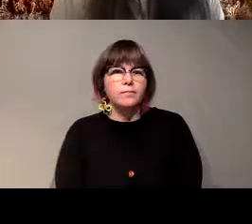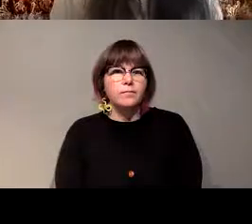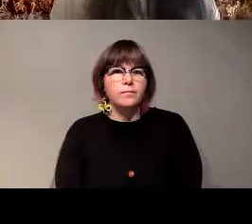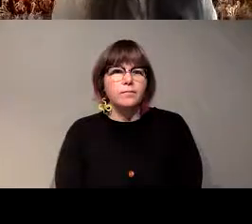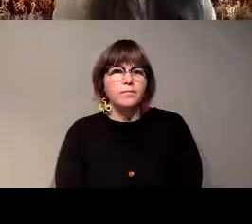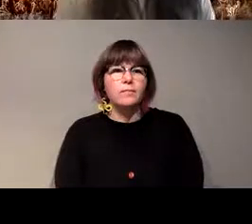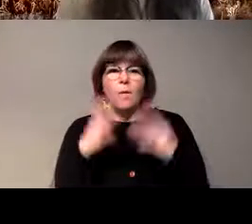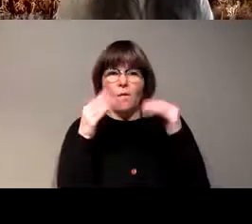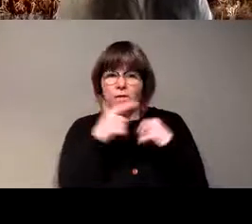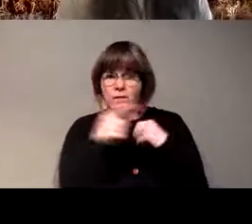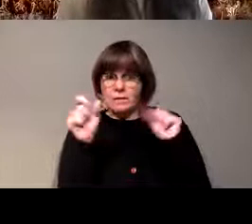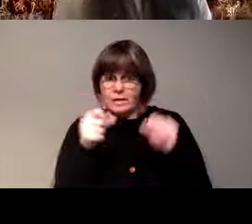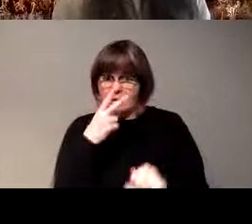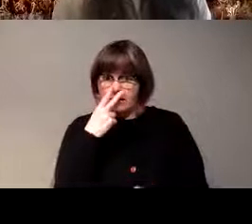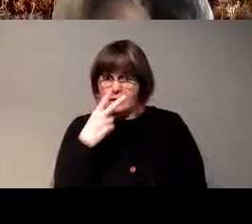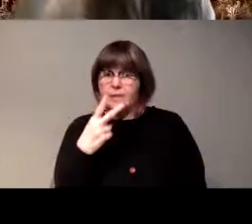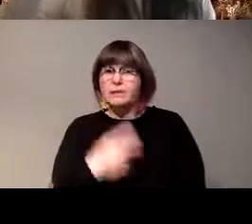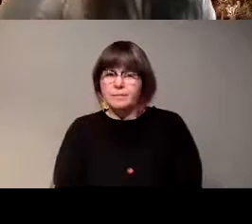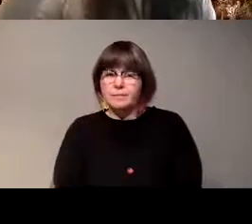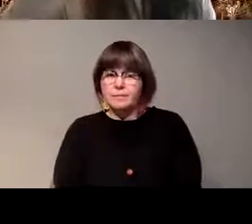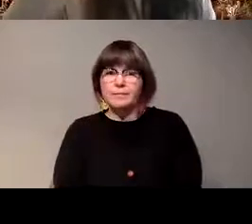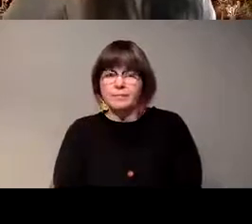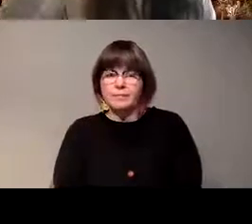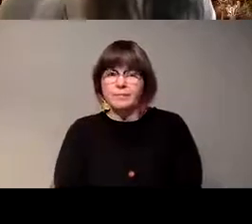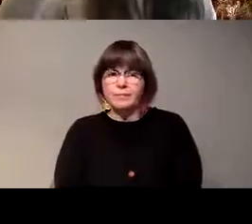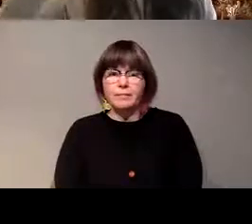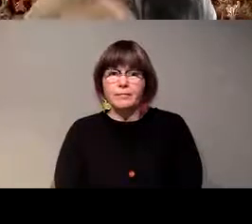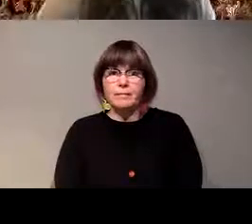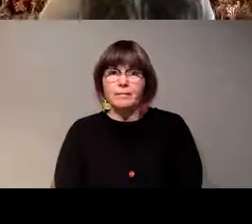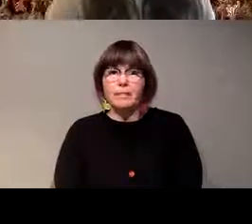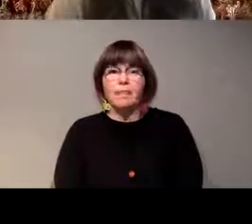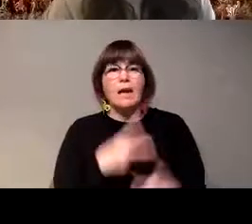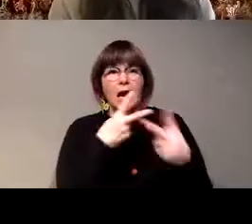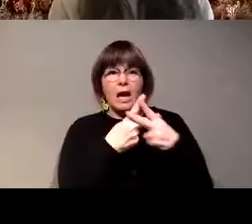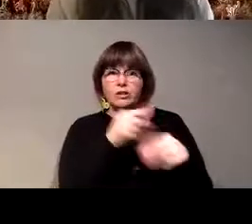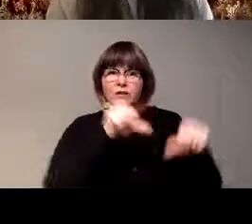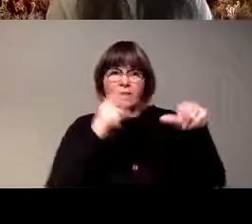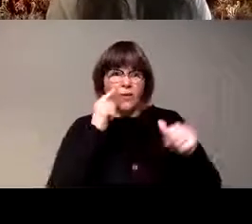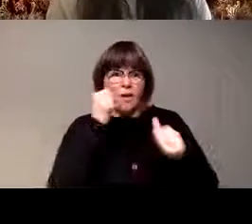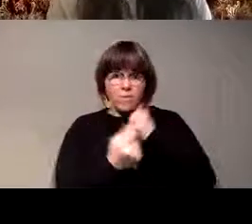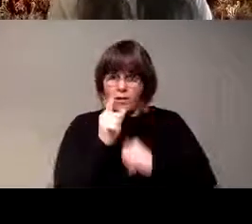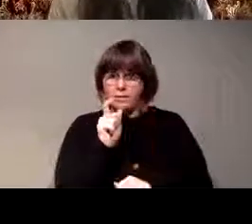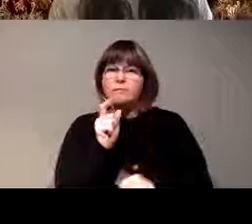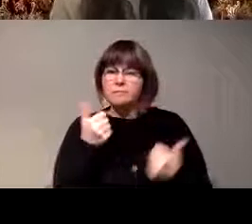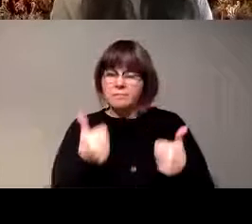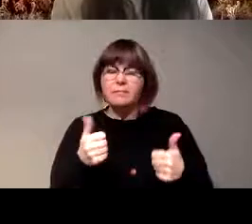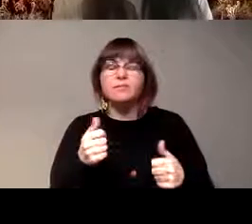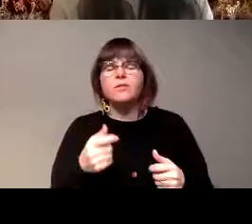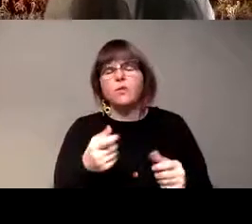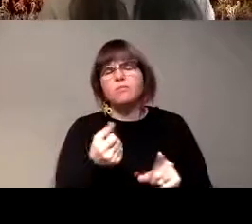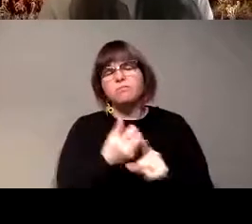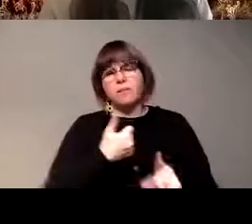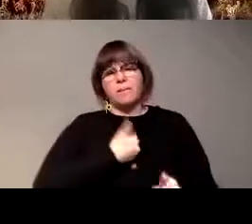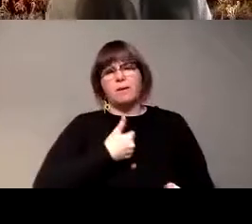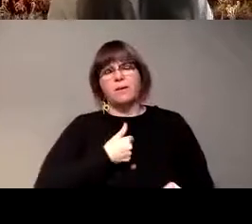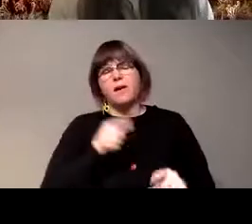And hopefully everyone can see a slide that says science for everyone. So a little bit about me. I'm